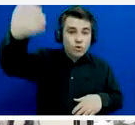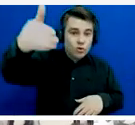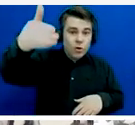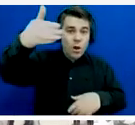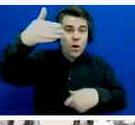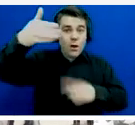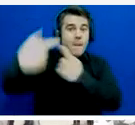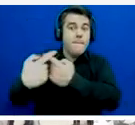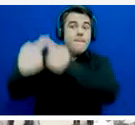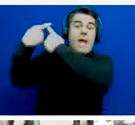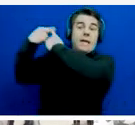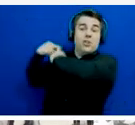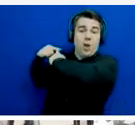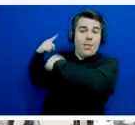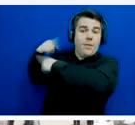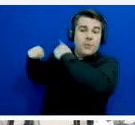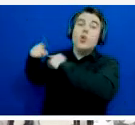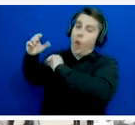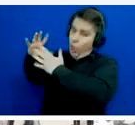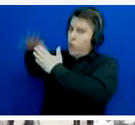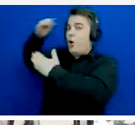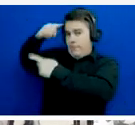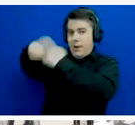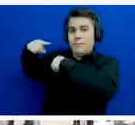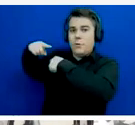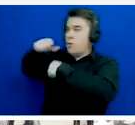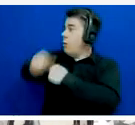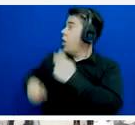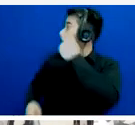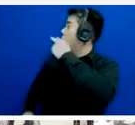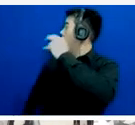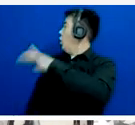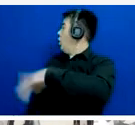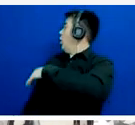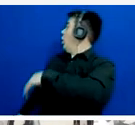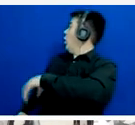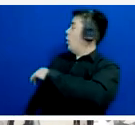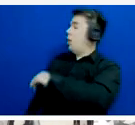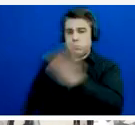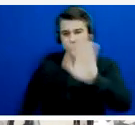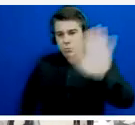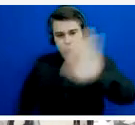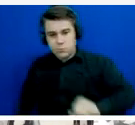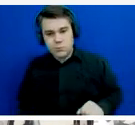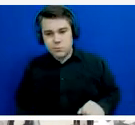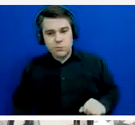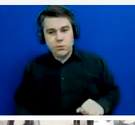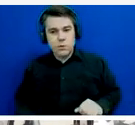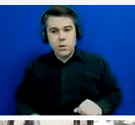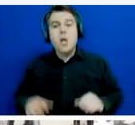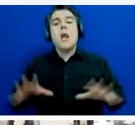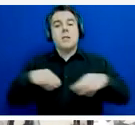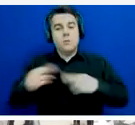is. You can learn from the past, but don't keep looking back at it. And, taking responsibility is that